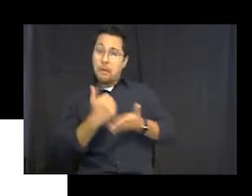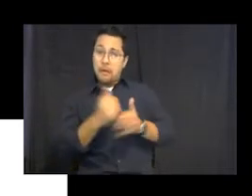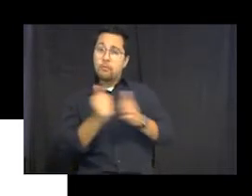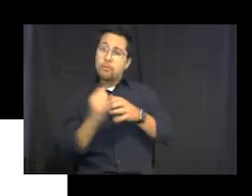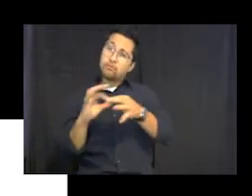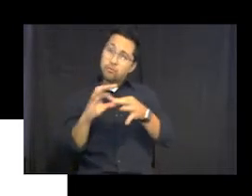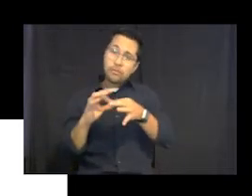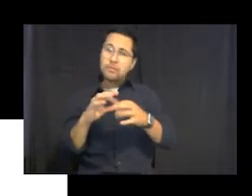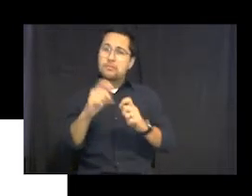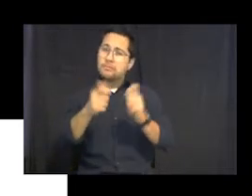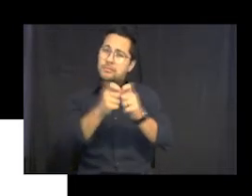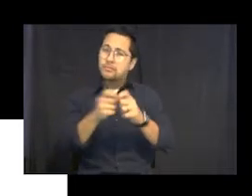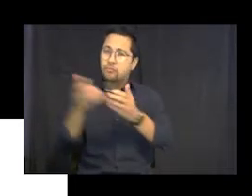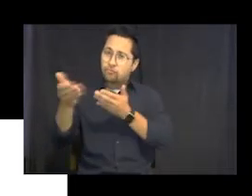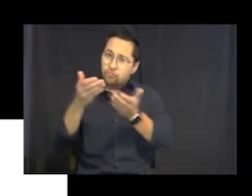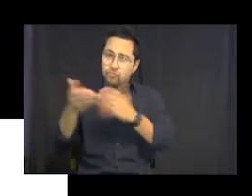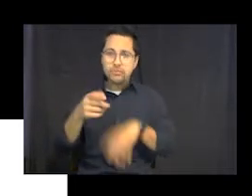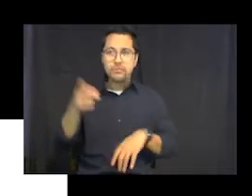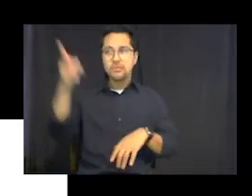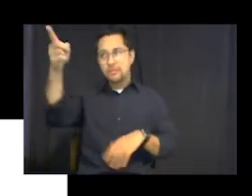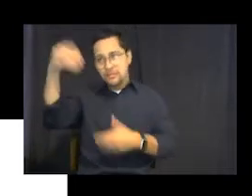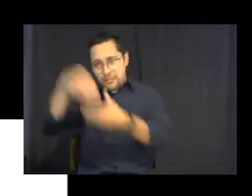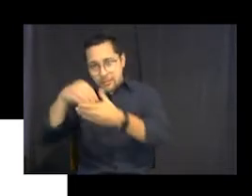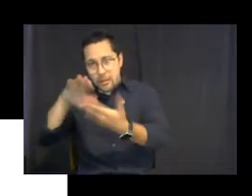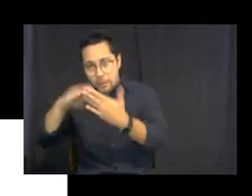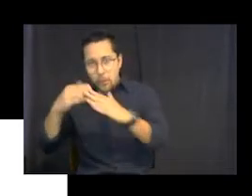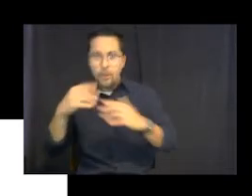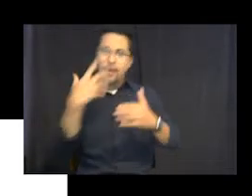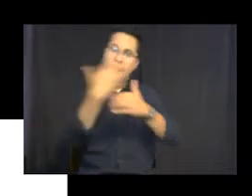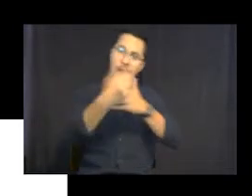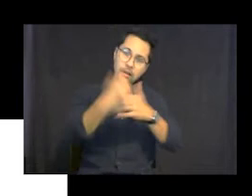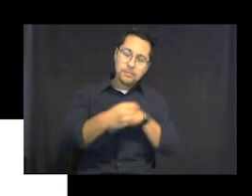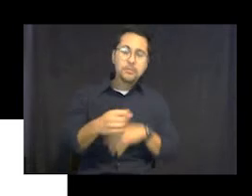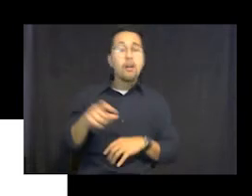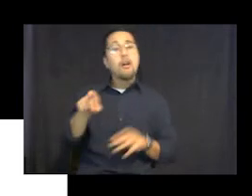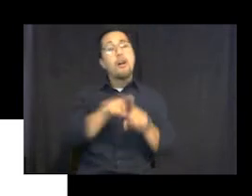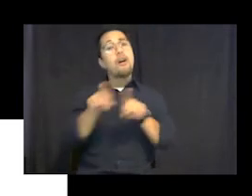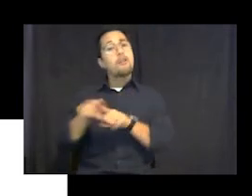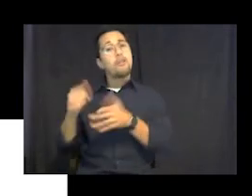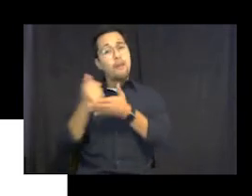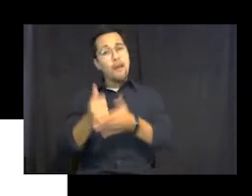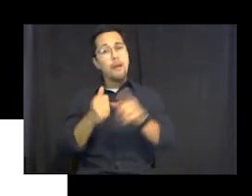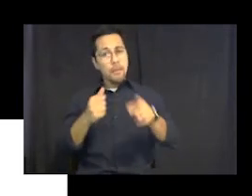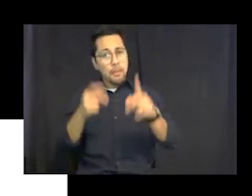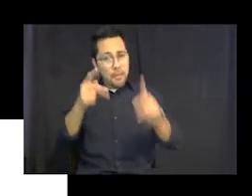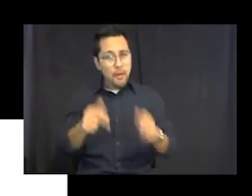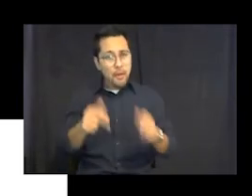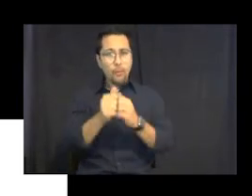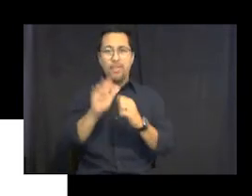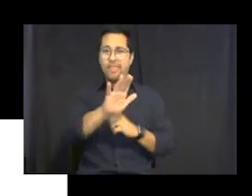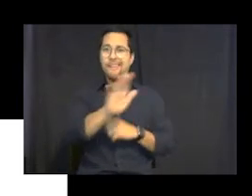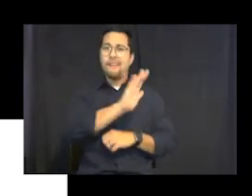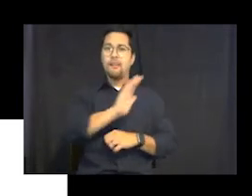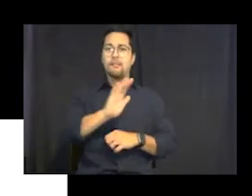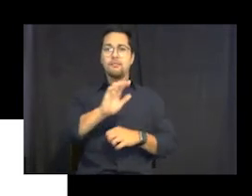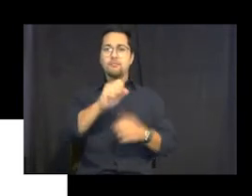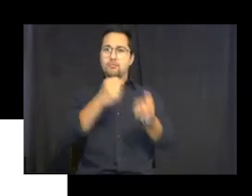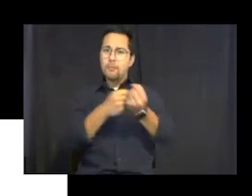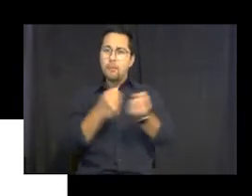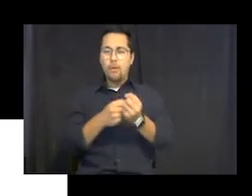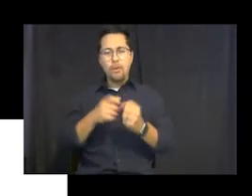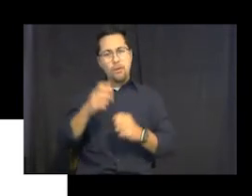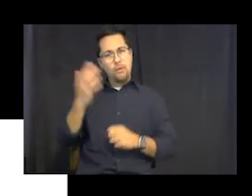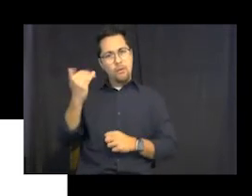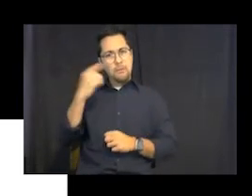coordinating specific services in and out of the community, we also assist the individual along with his or her circle of supports to develop